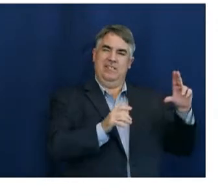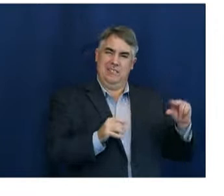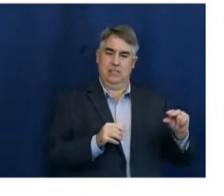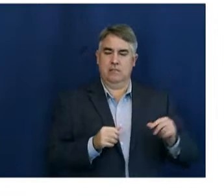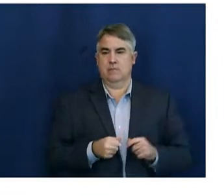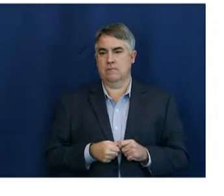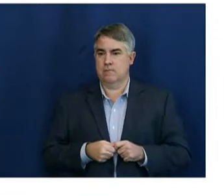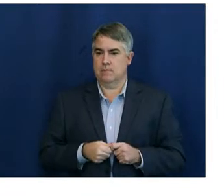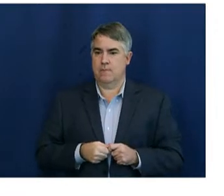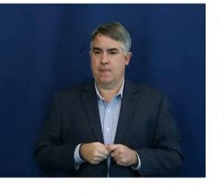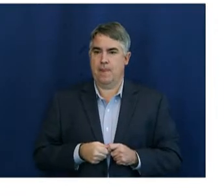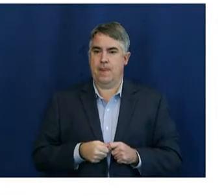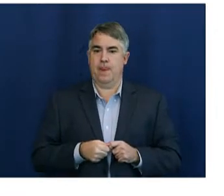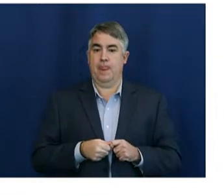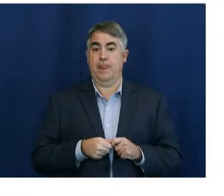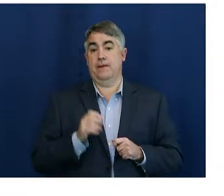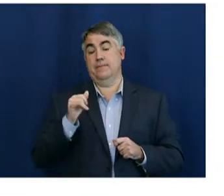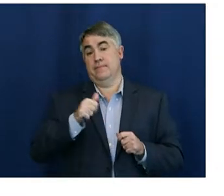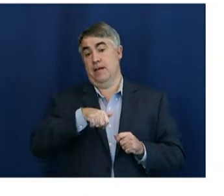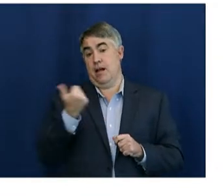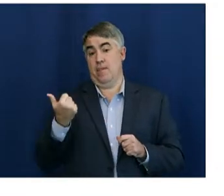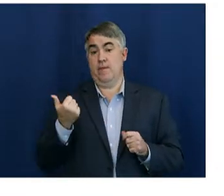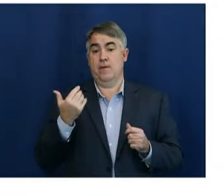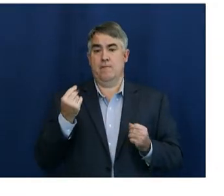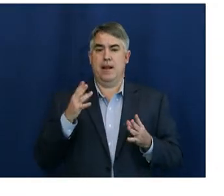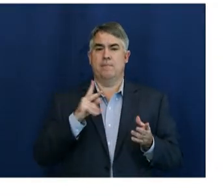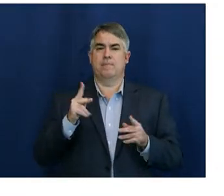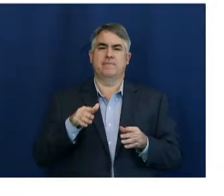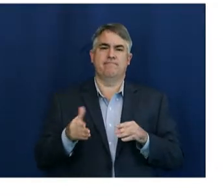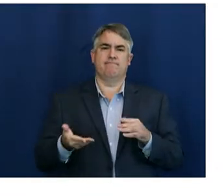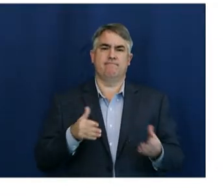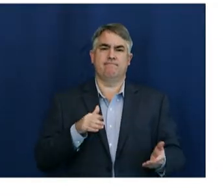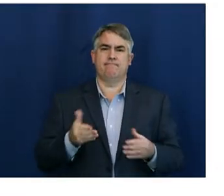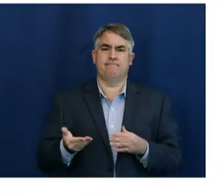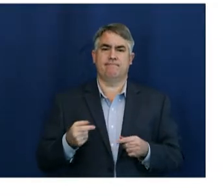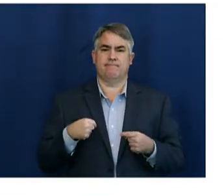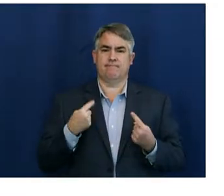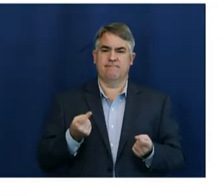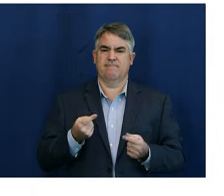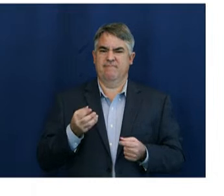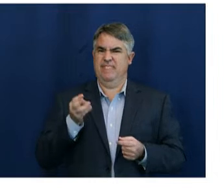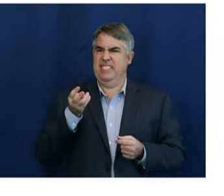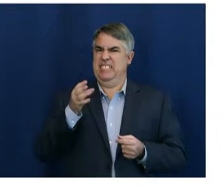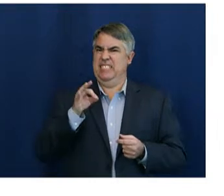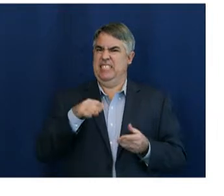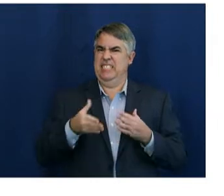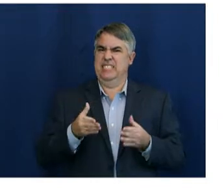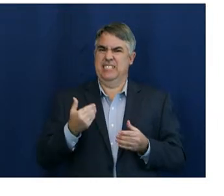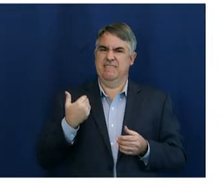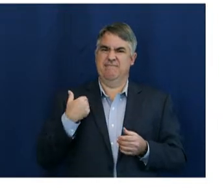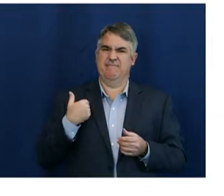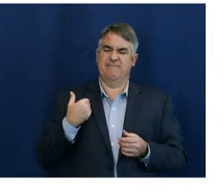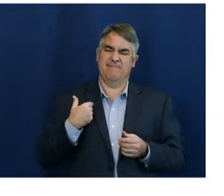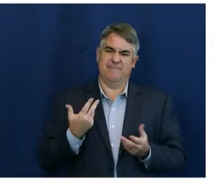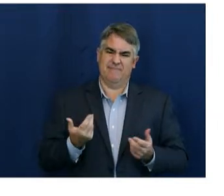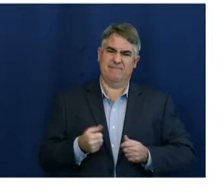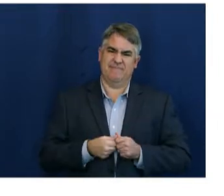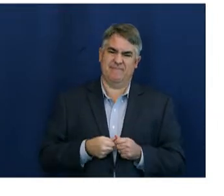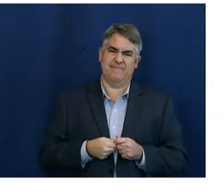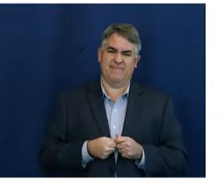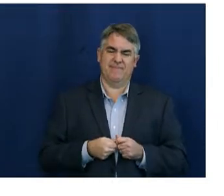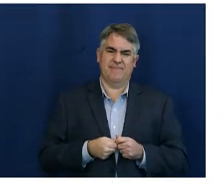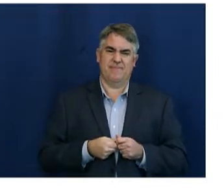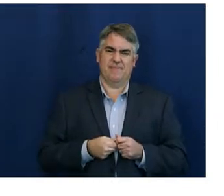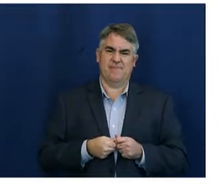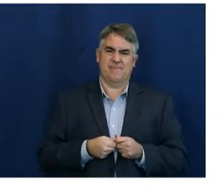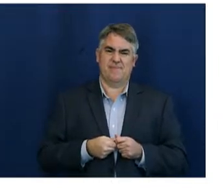chart here is just our loss of lives. Today we're reporting 69 San Diegans who died as a result of